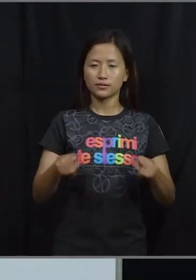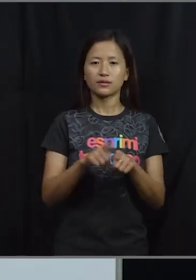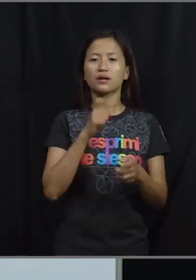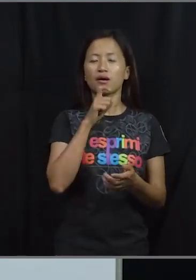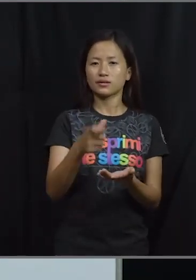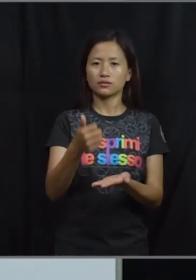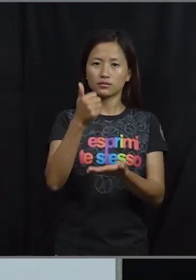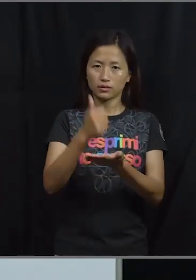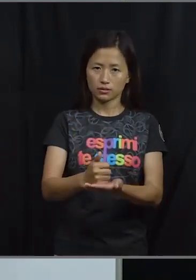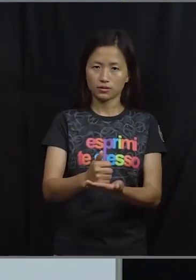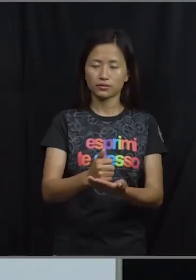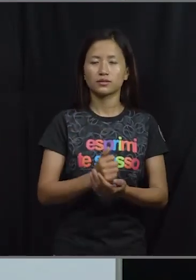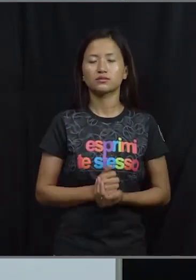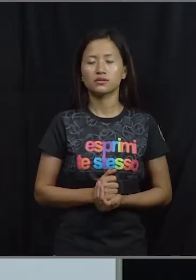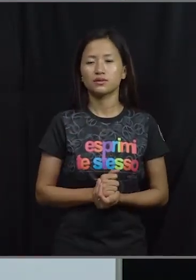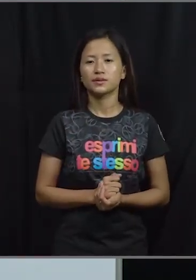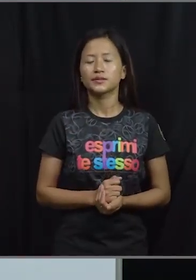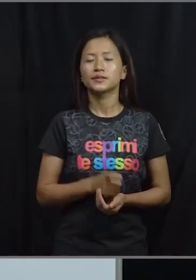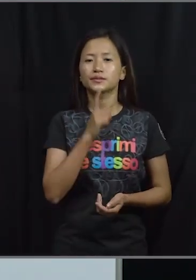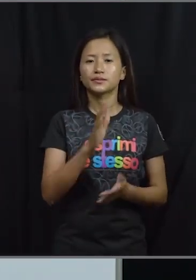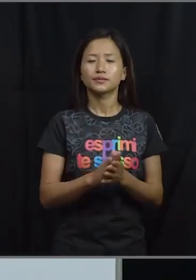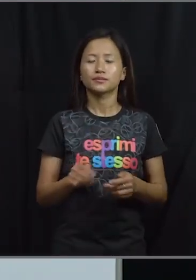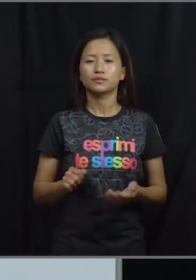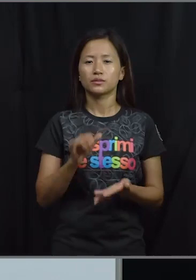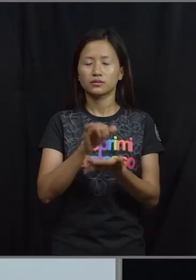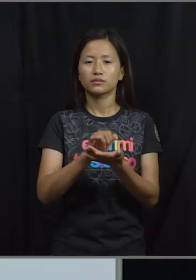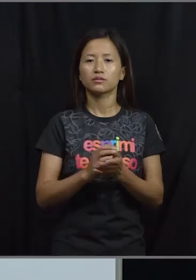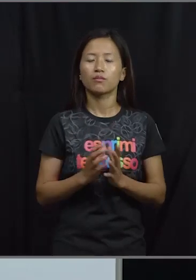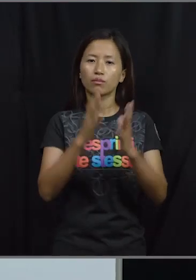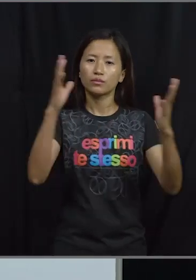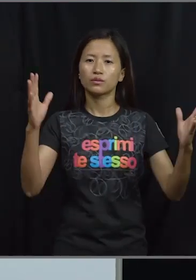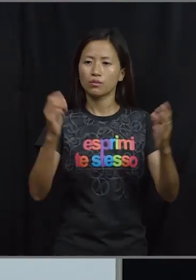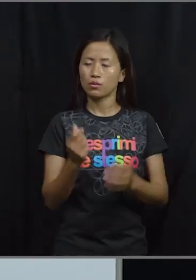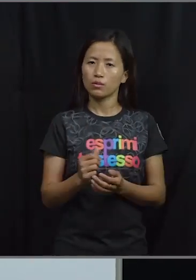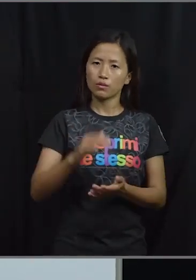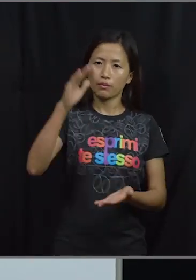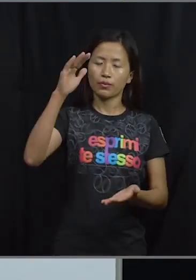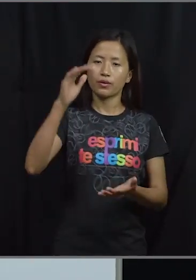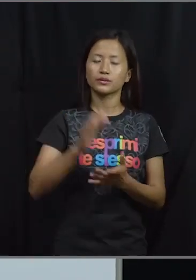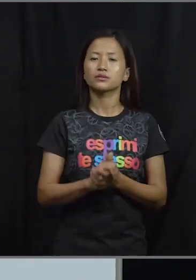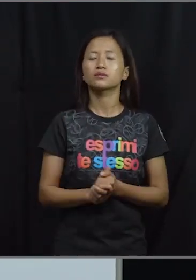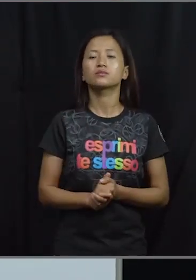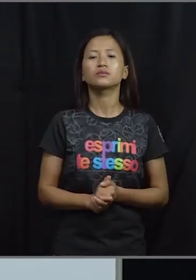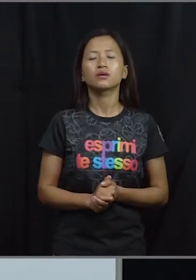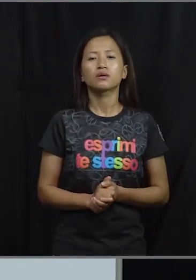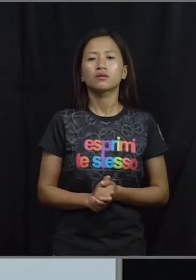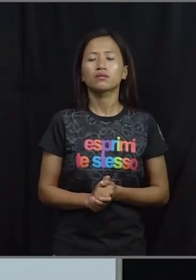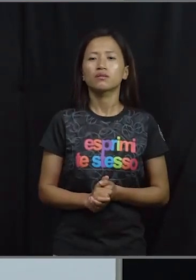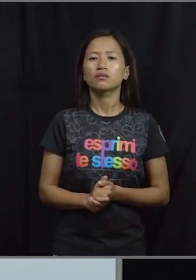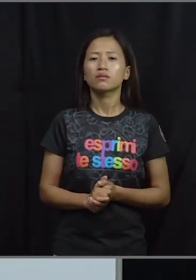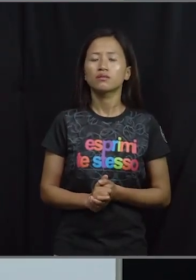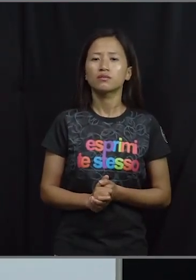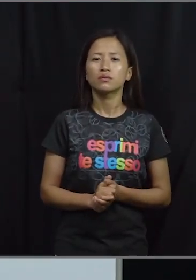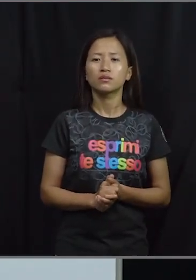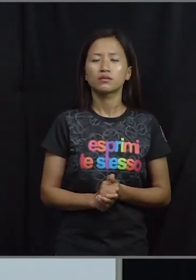it also means to say that the more the price, when price rises, it simply means when